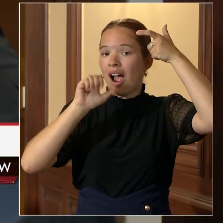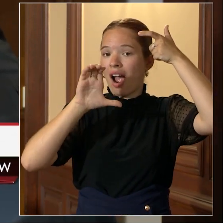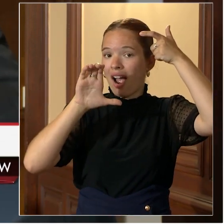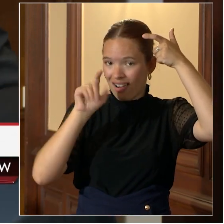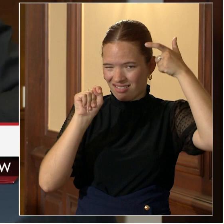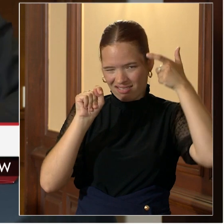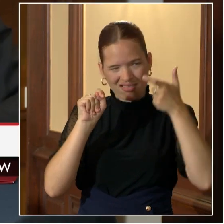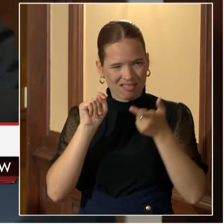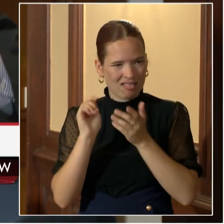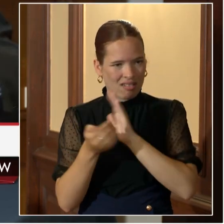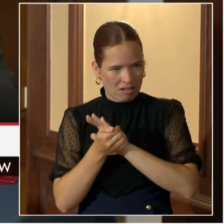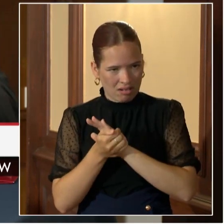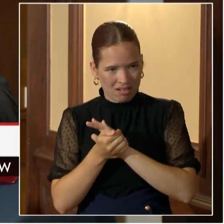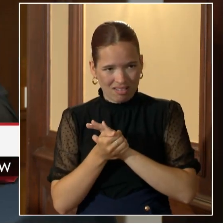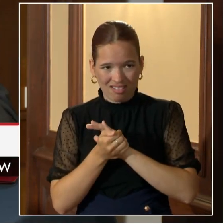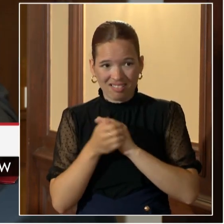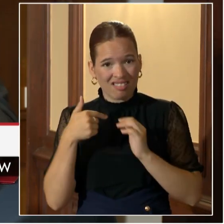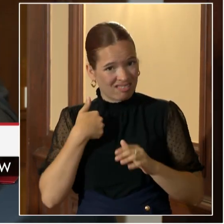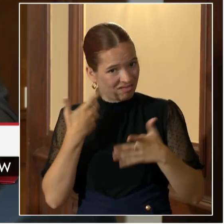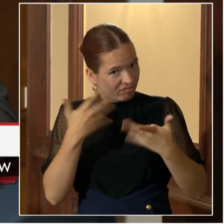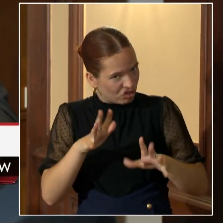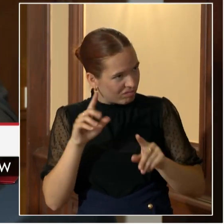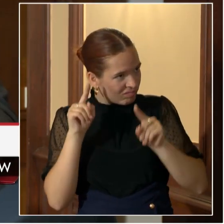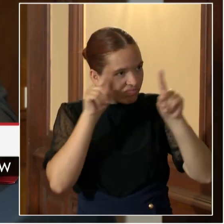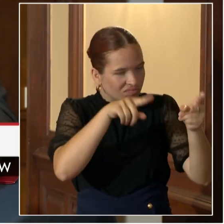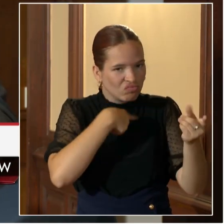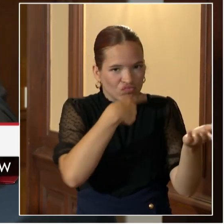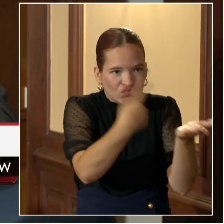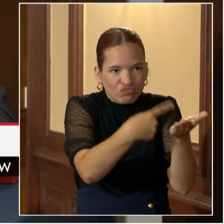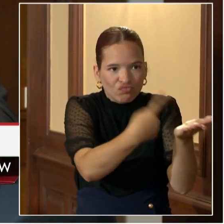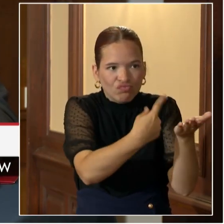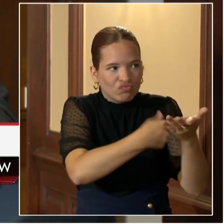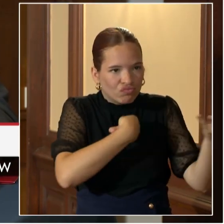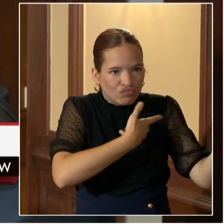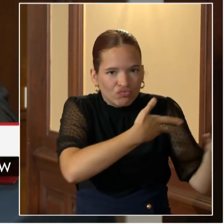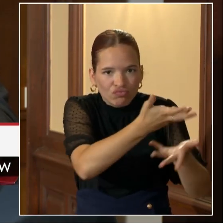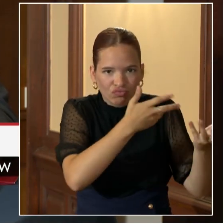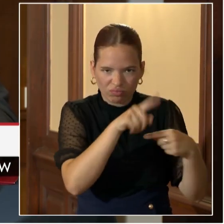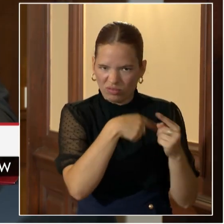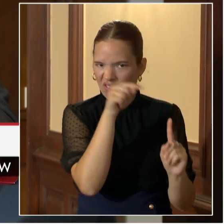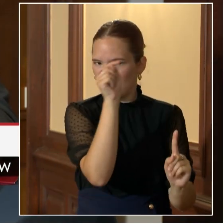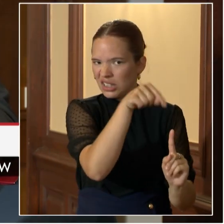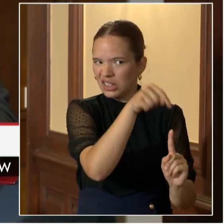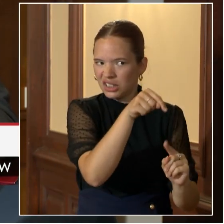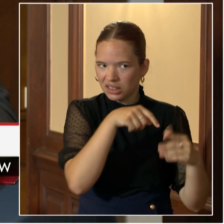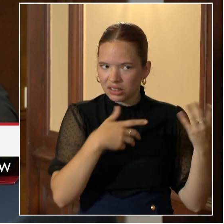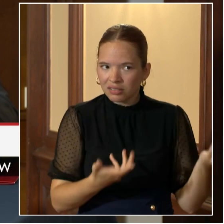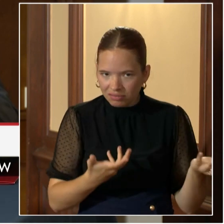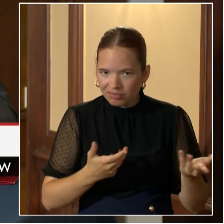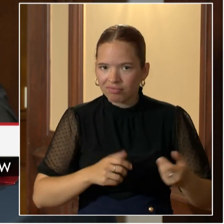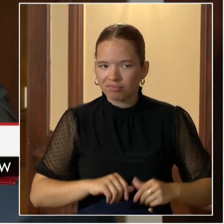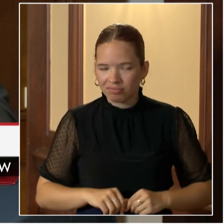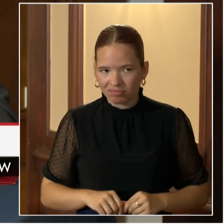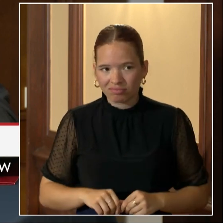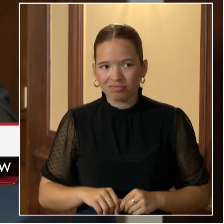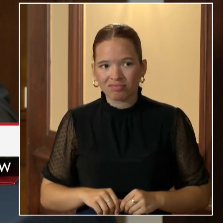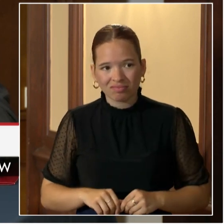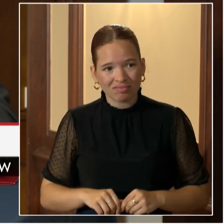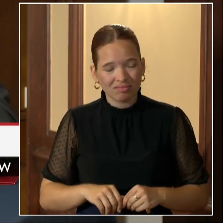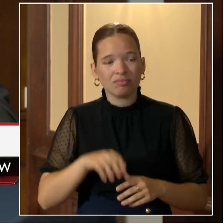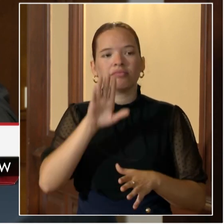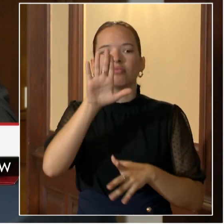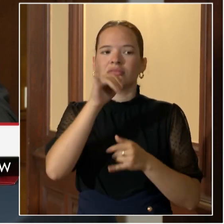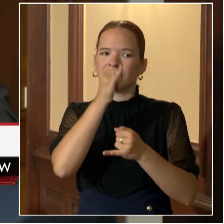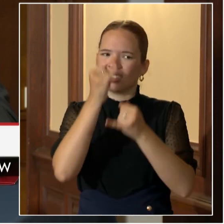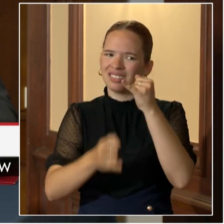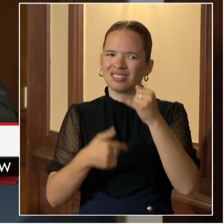Last but not least, we're trying to support businesses, black and brown and women businesses. We supported Peter Bugg because we